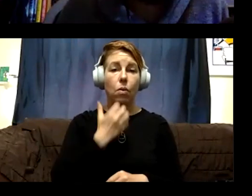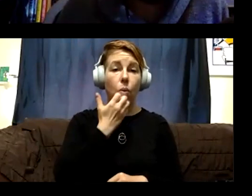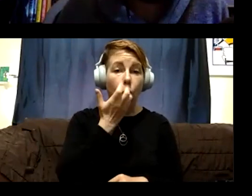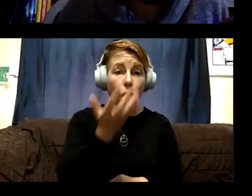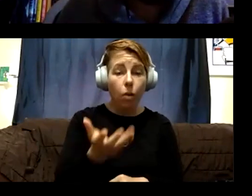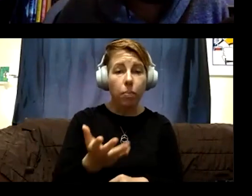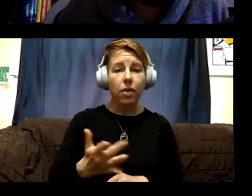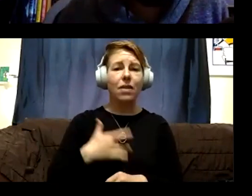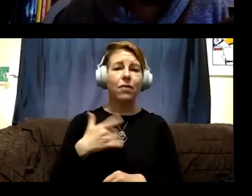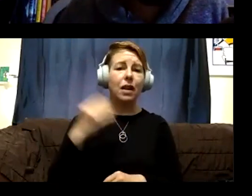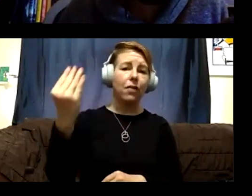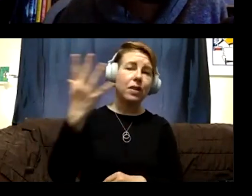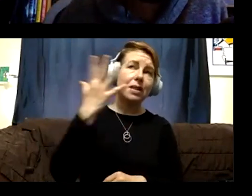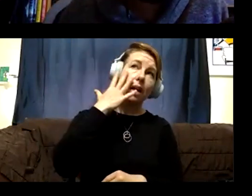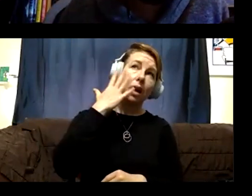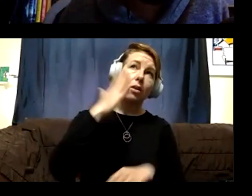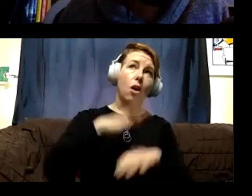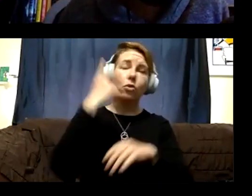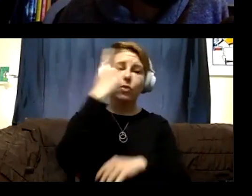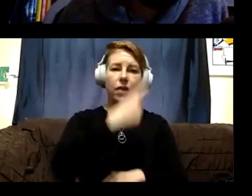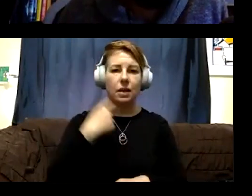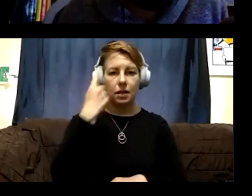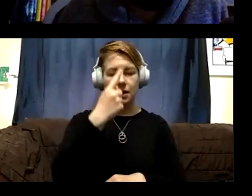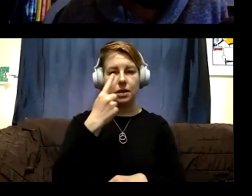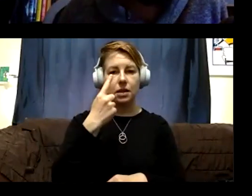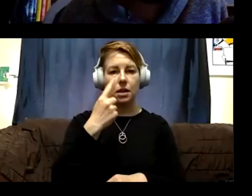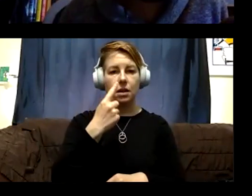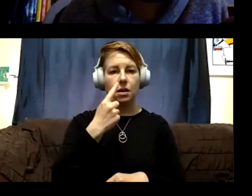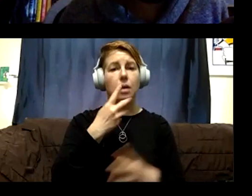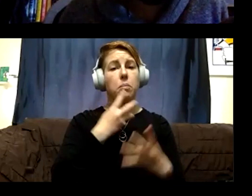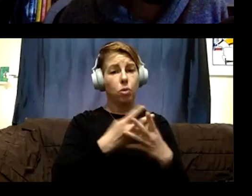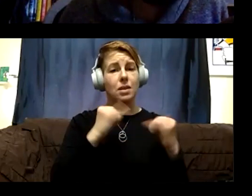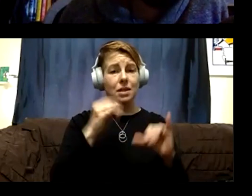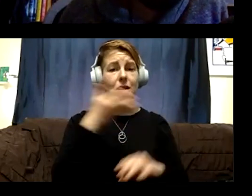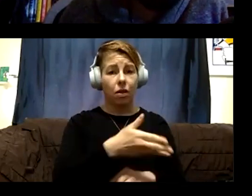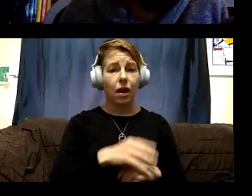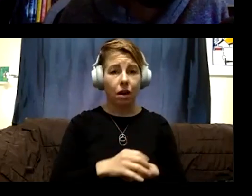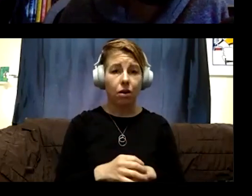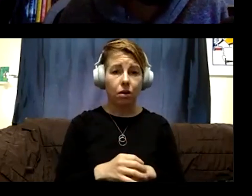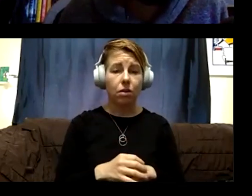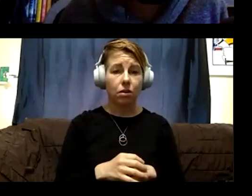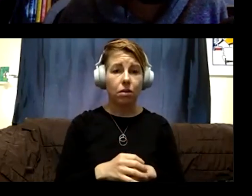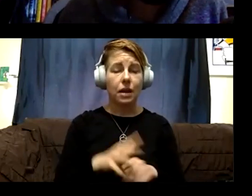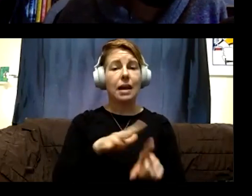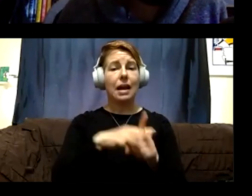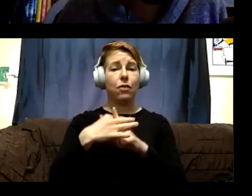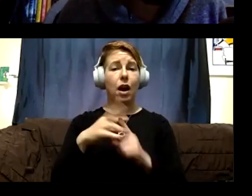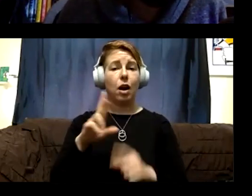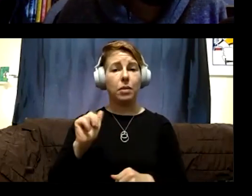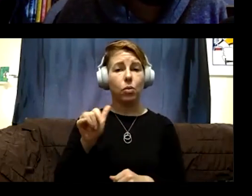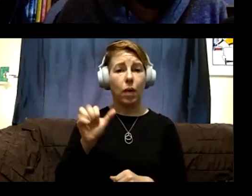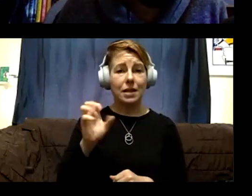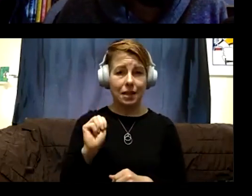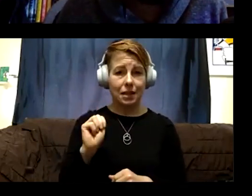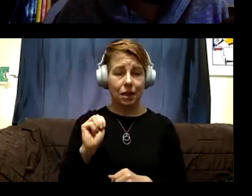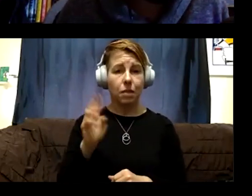feel of the sun on your face. Prison still persists. Environmental racism aggravates illness. Material and